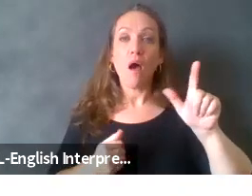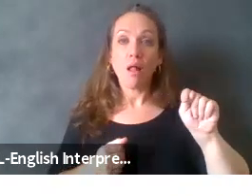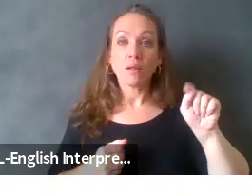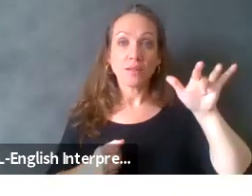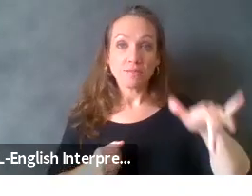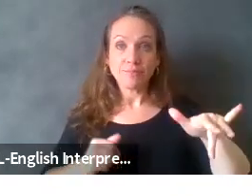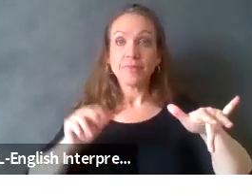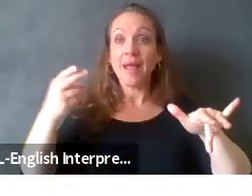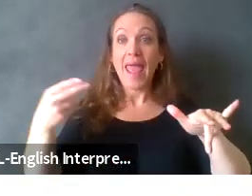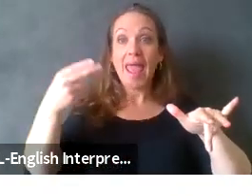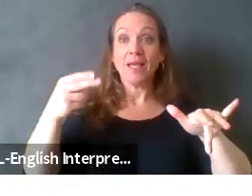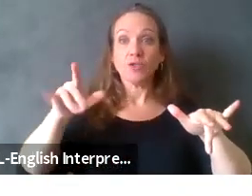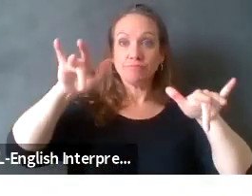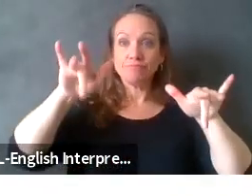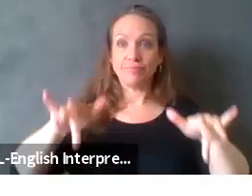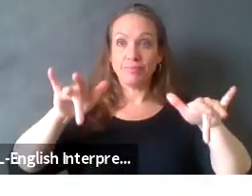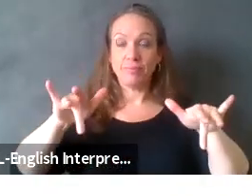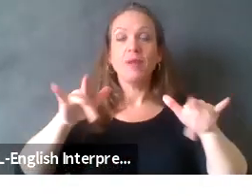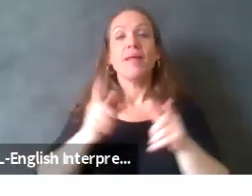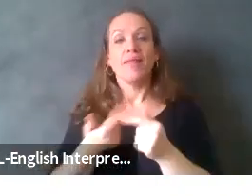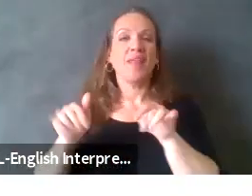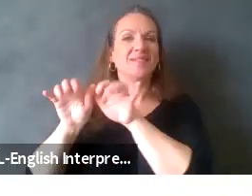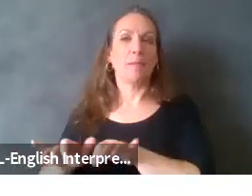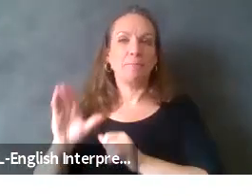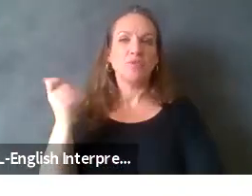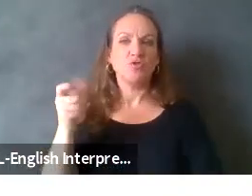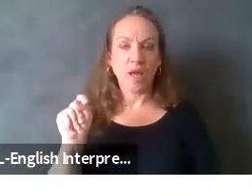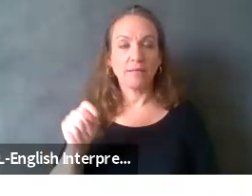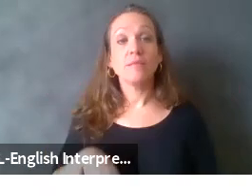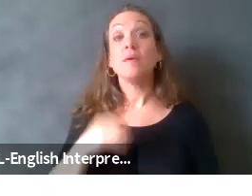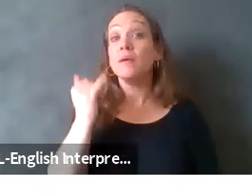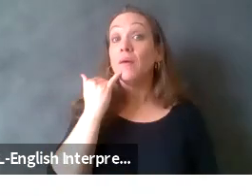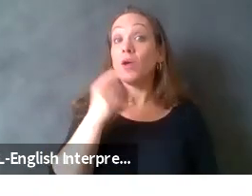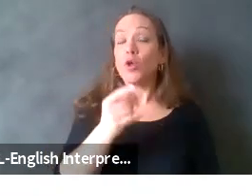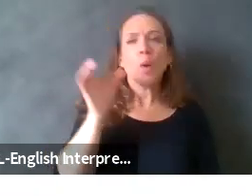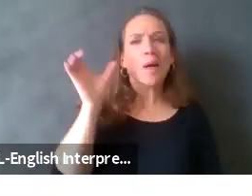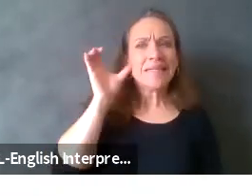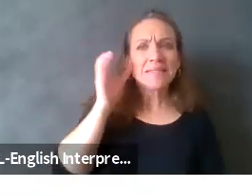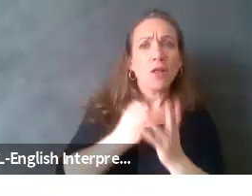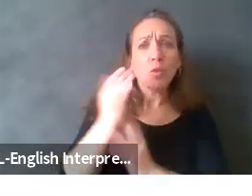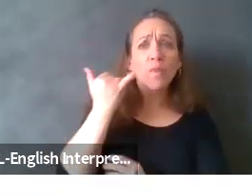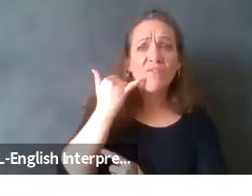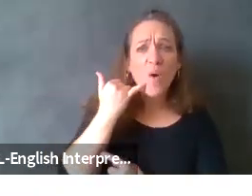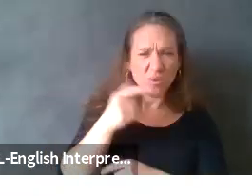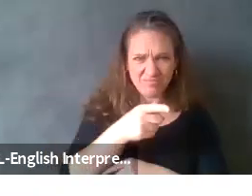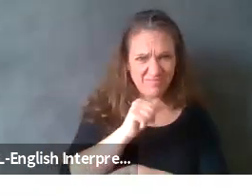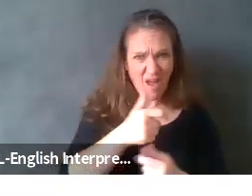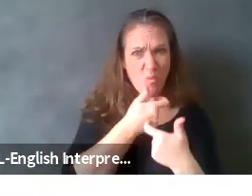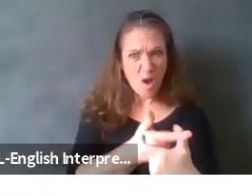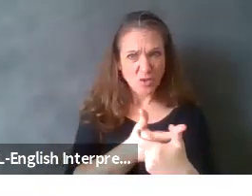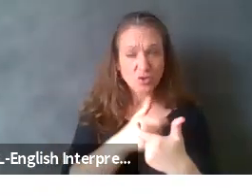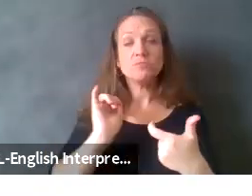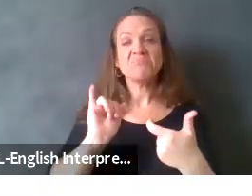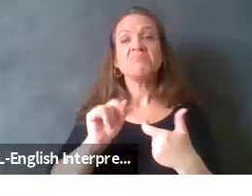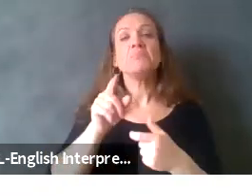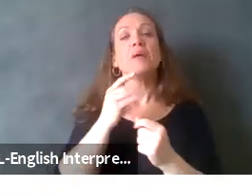area. If you are listening by phone and not logged into the webinar, you can ask your questions by